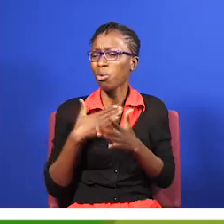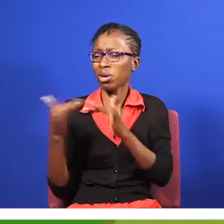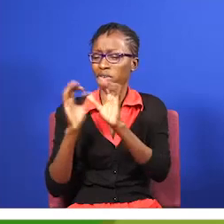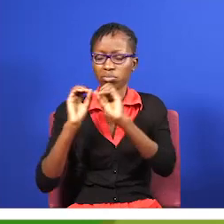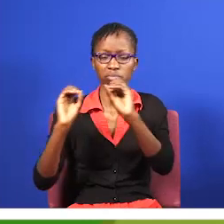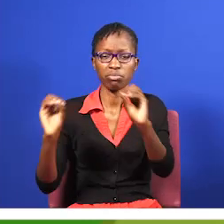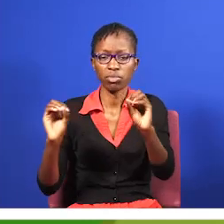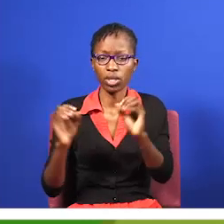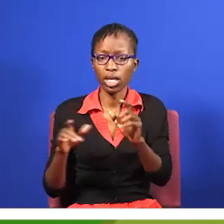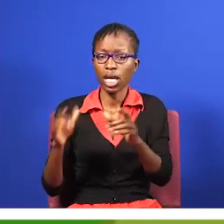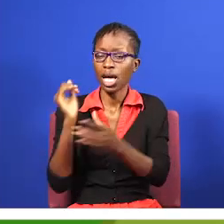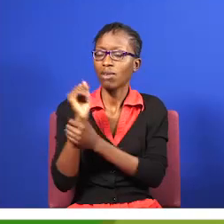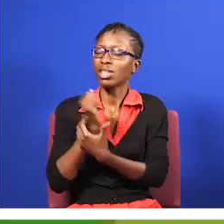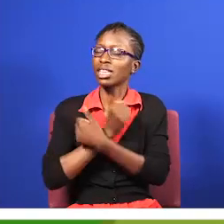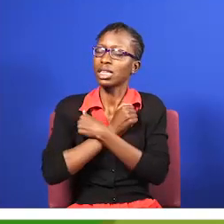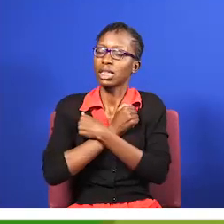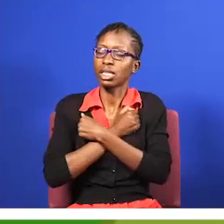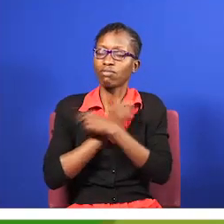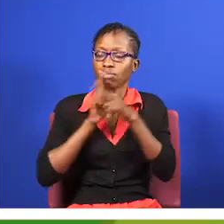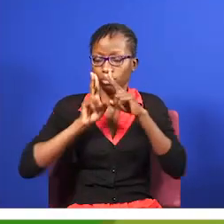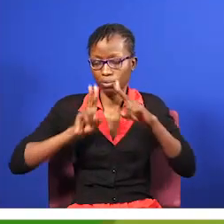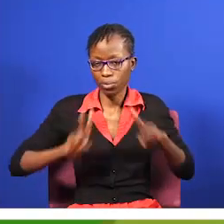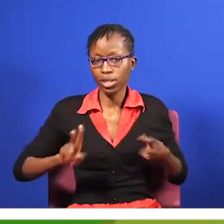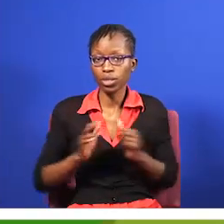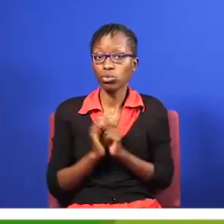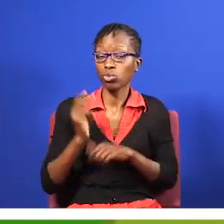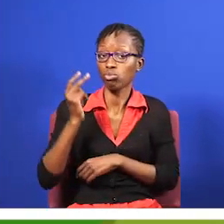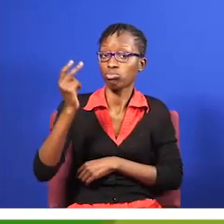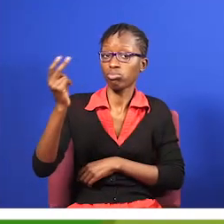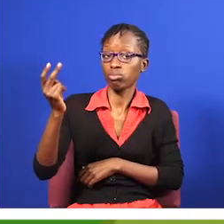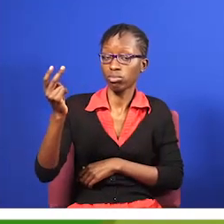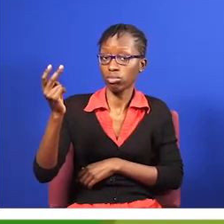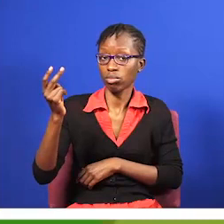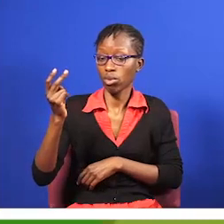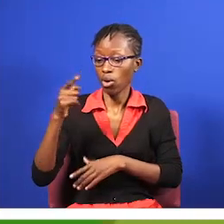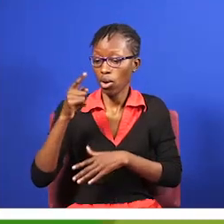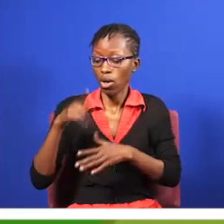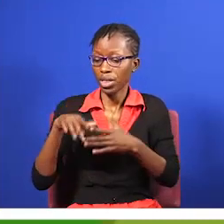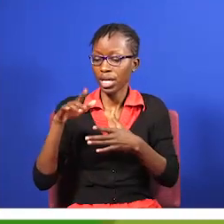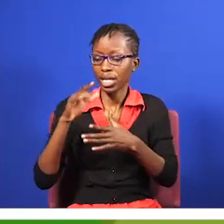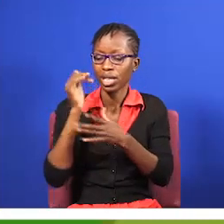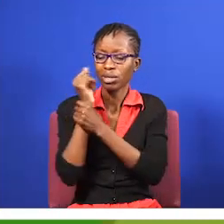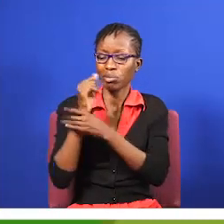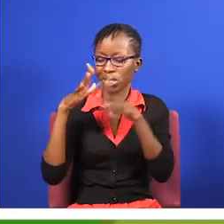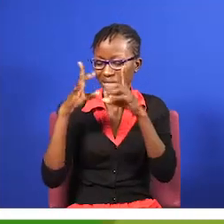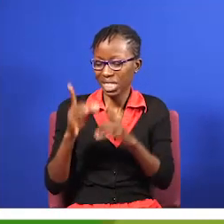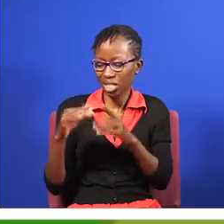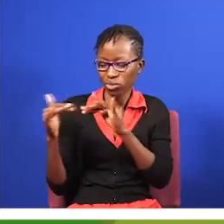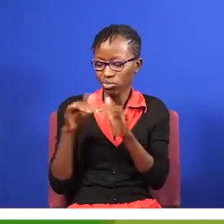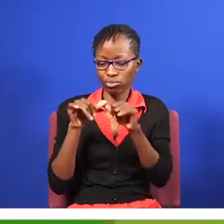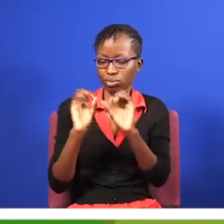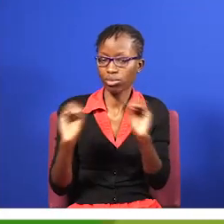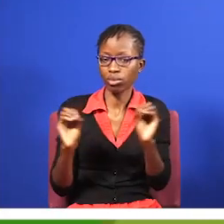fight. Abraham was a peacemaker. So we can see that he chose not to fight with